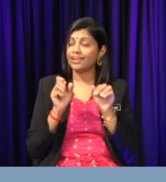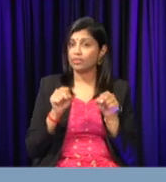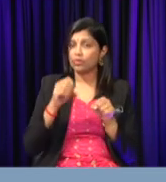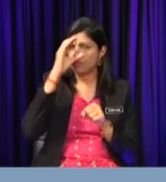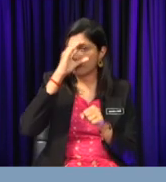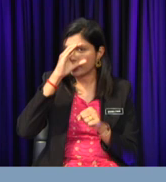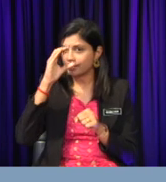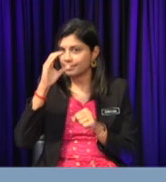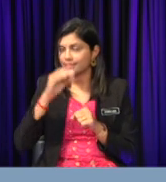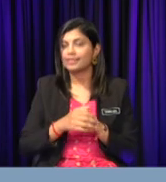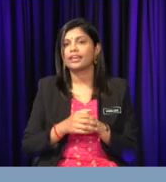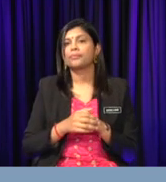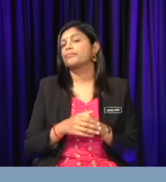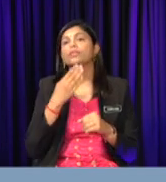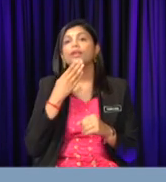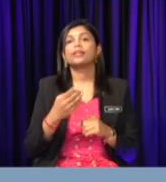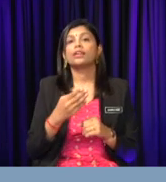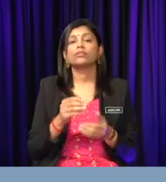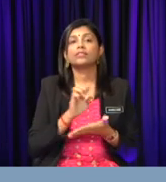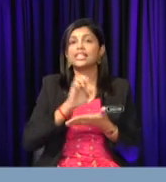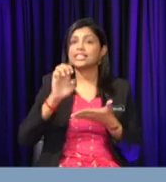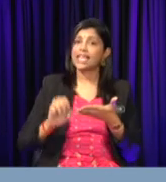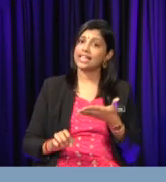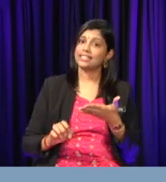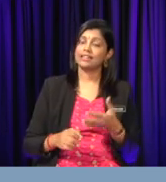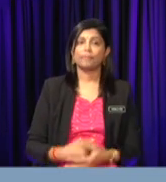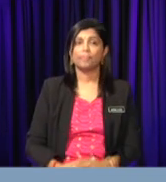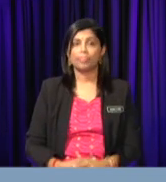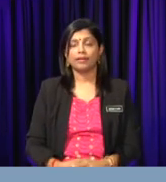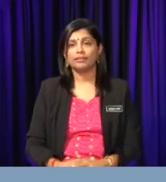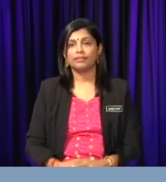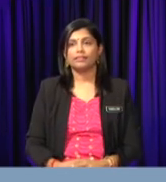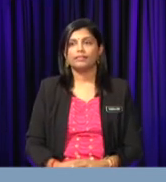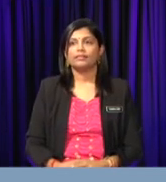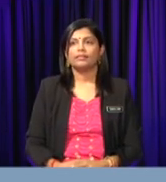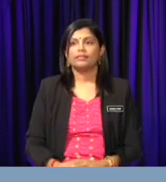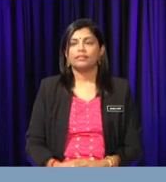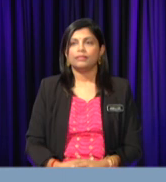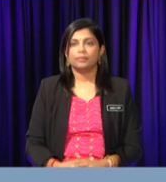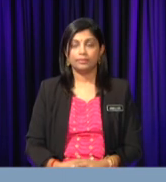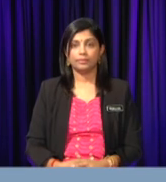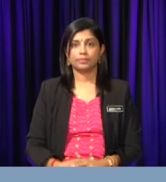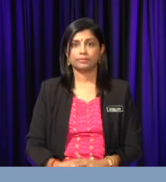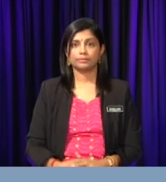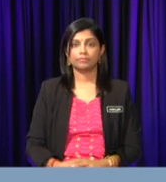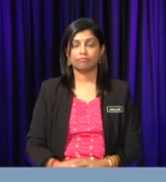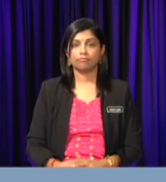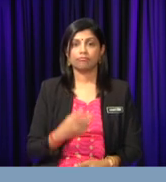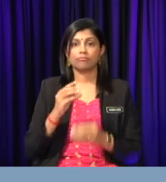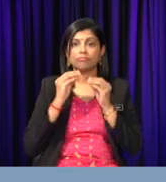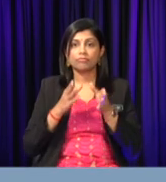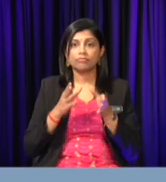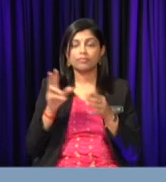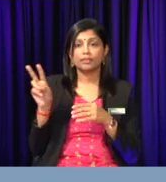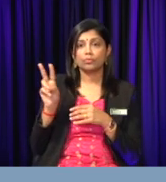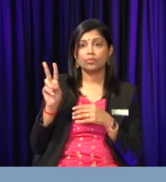That's the end of the test. Wow. Okay. All right. So to be honest, both of them ran over the time.